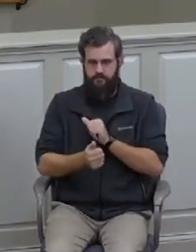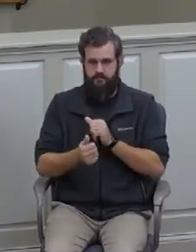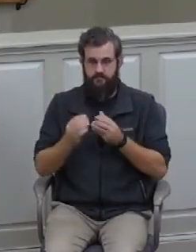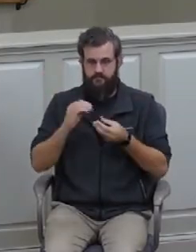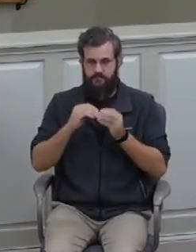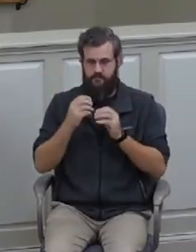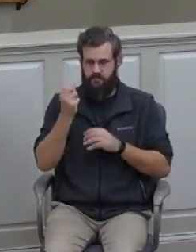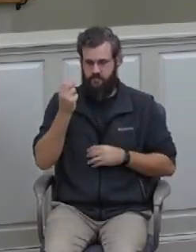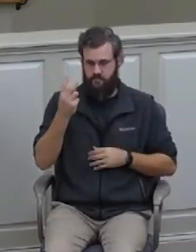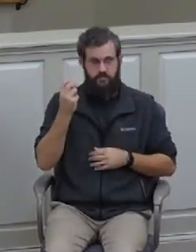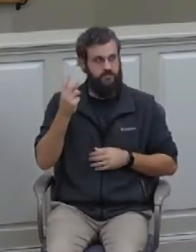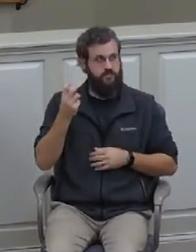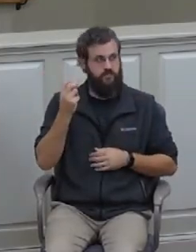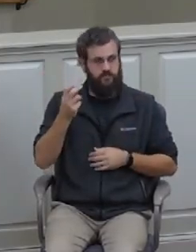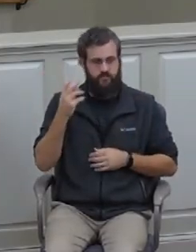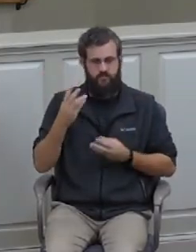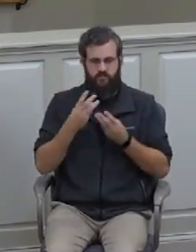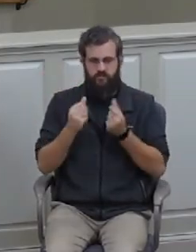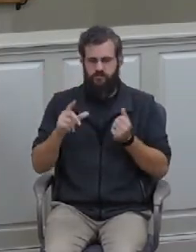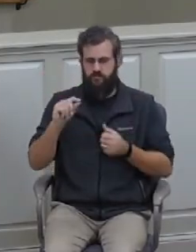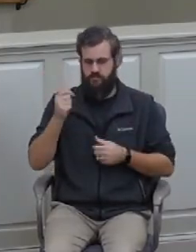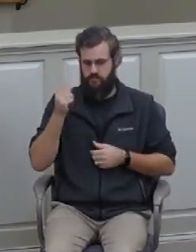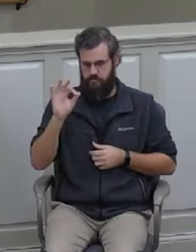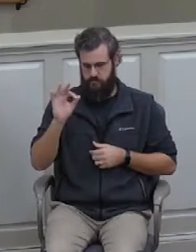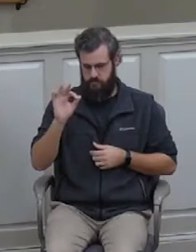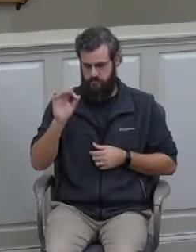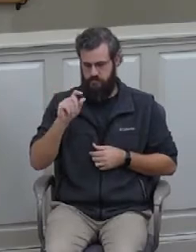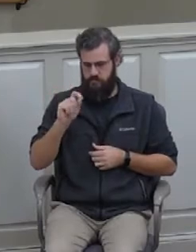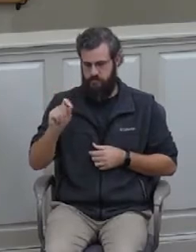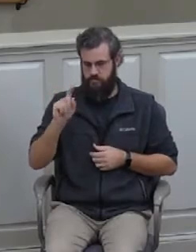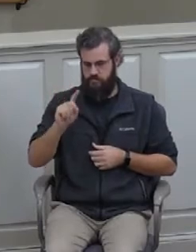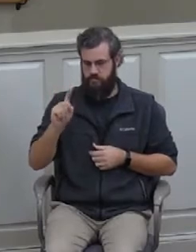Item 12 is Resolution